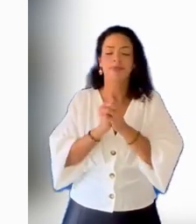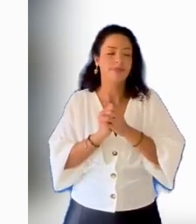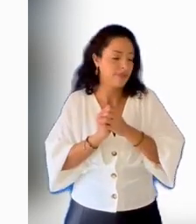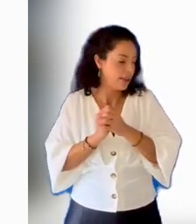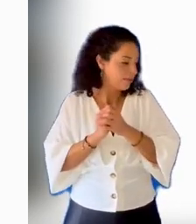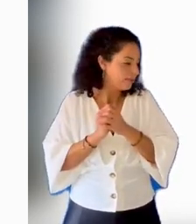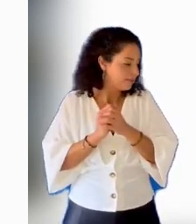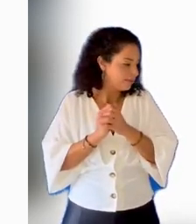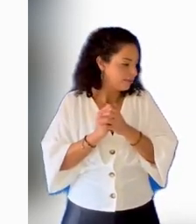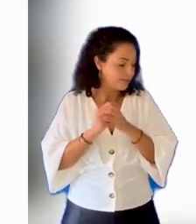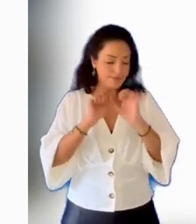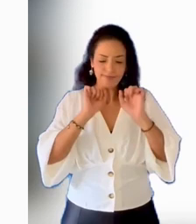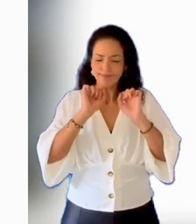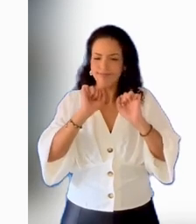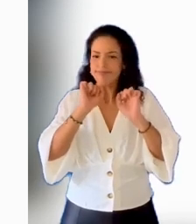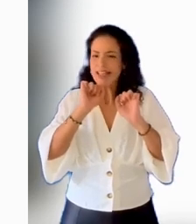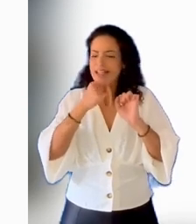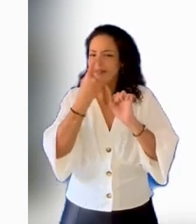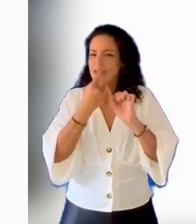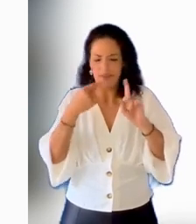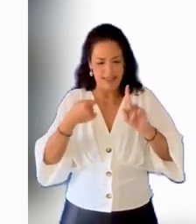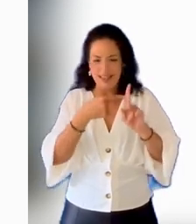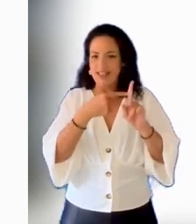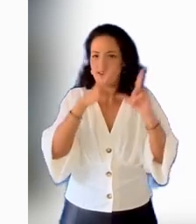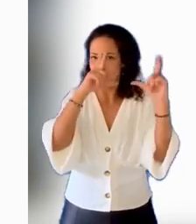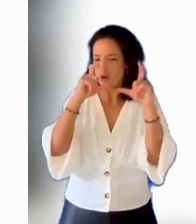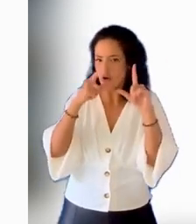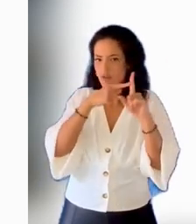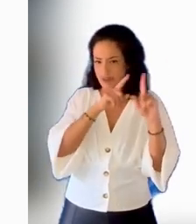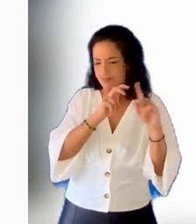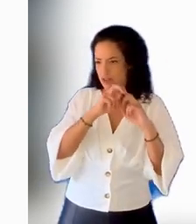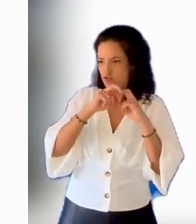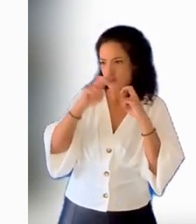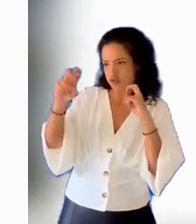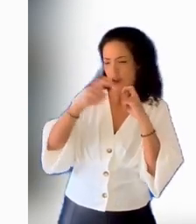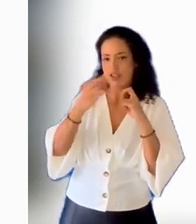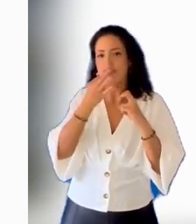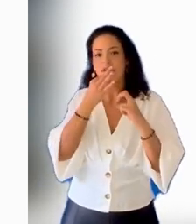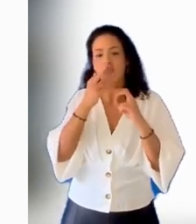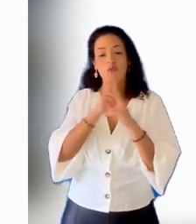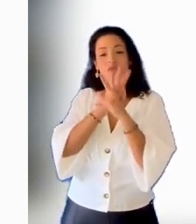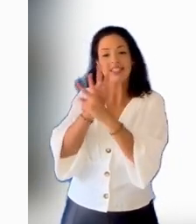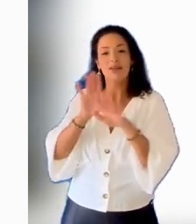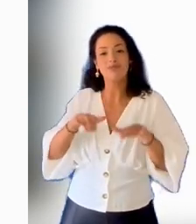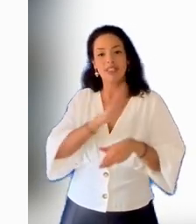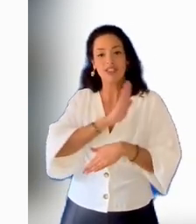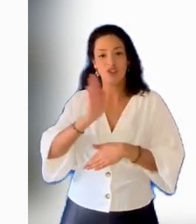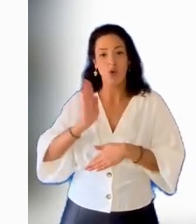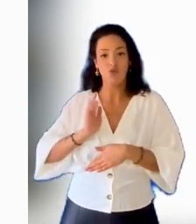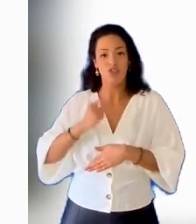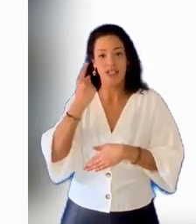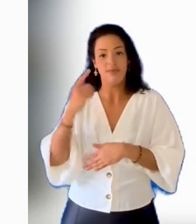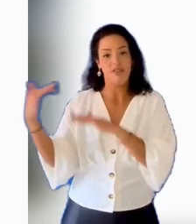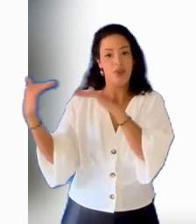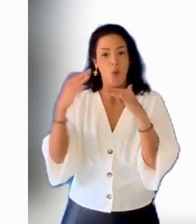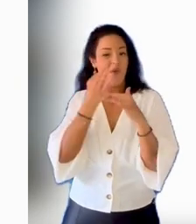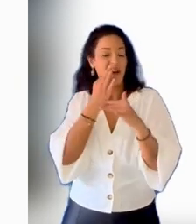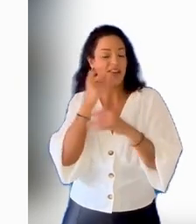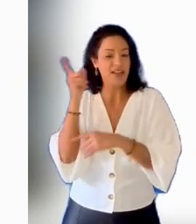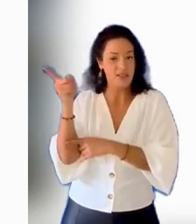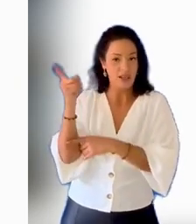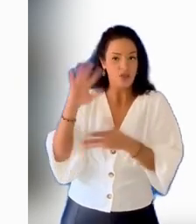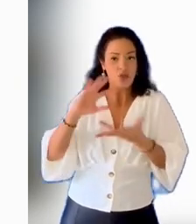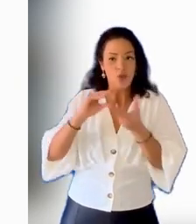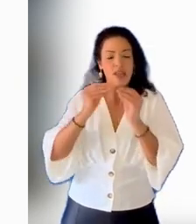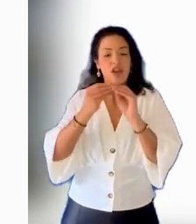Elland. In his capacity as a war artist, Elland travelled to Afghanistan to visit British soldiers who were serving on the front line. There he created